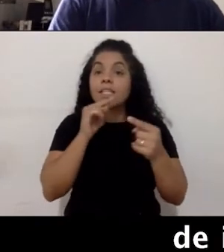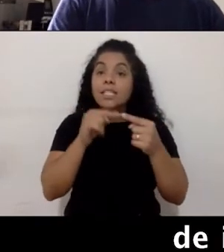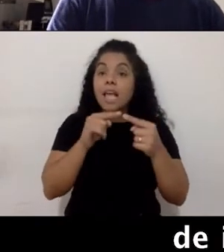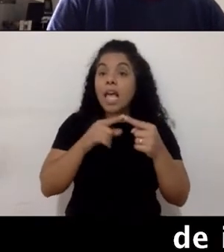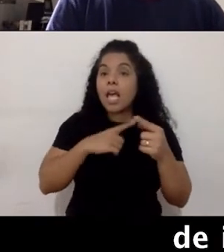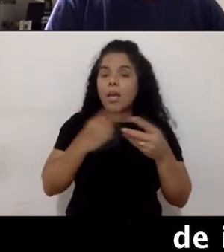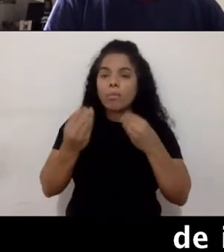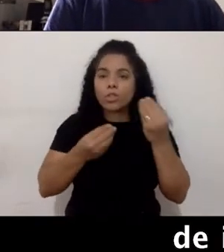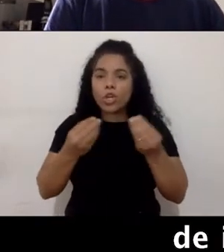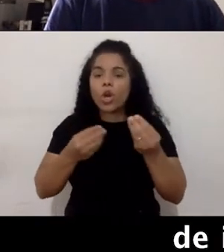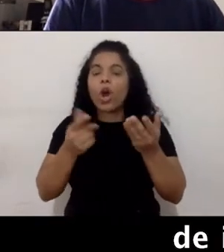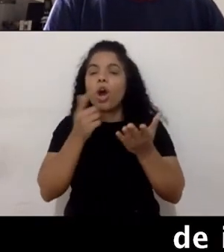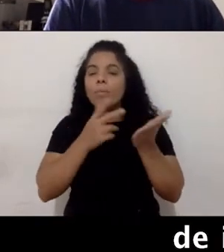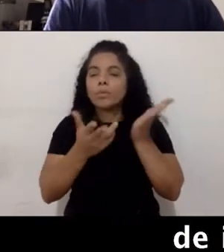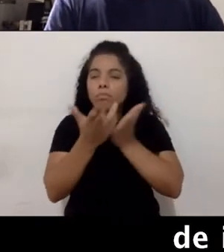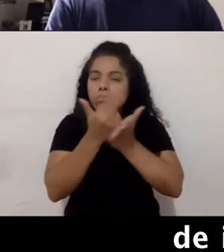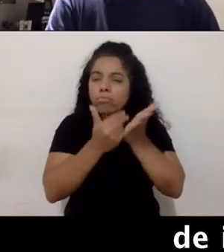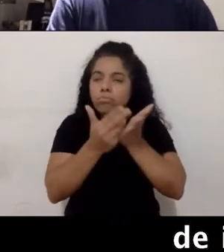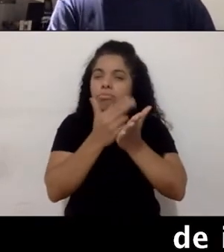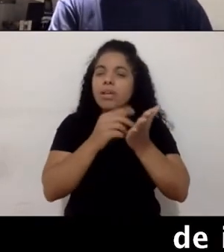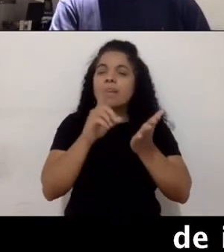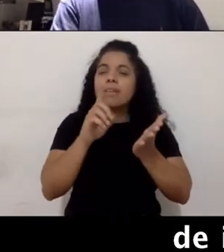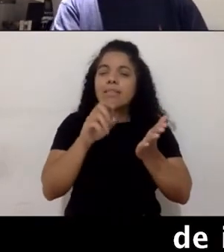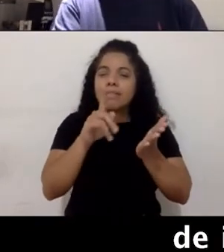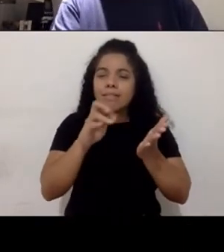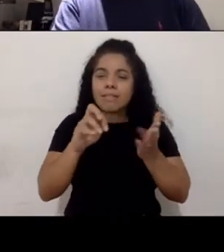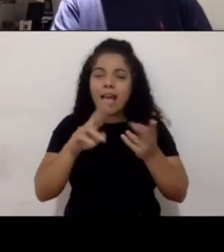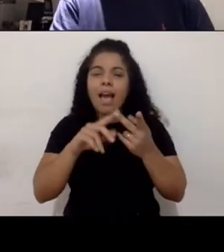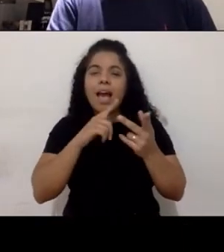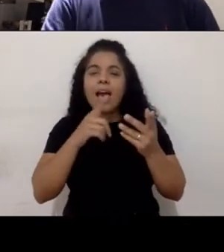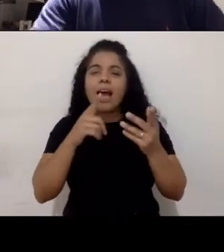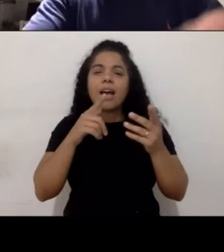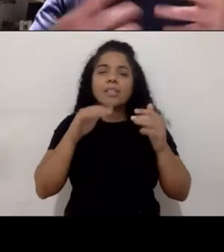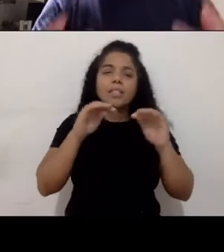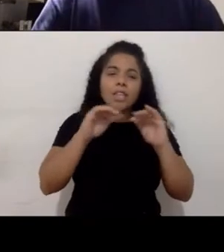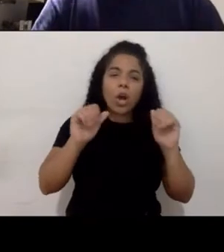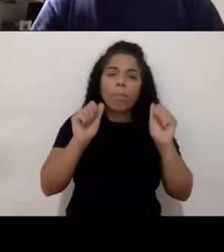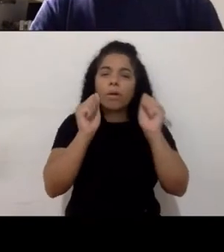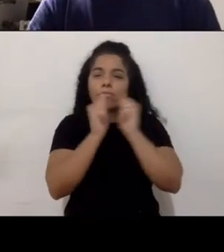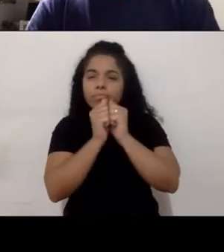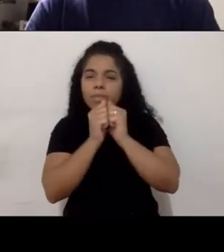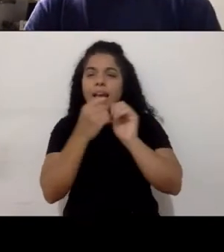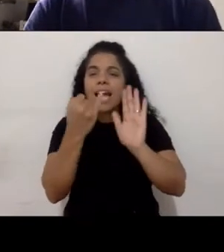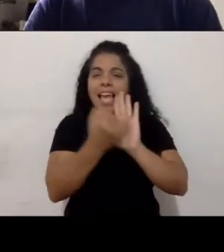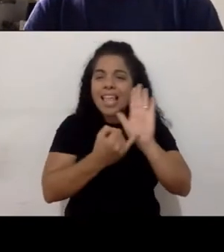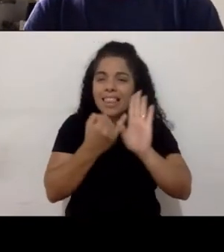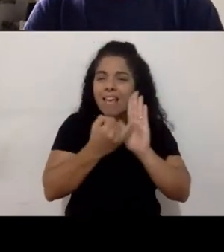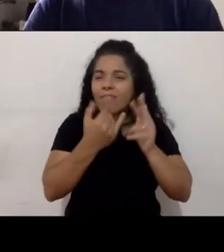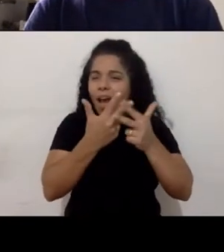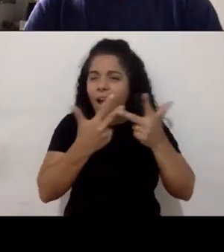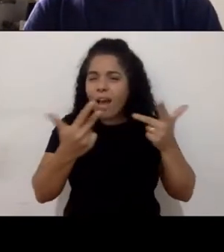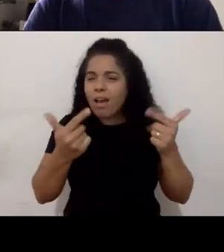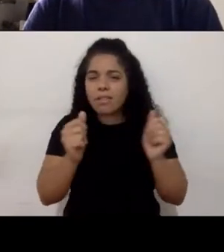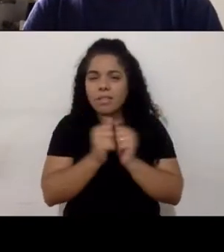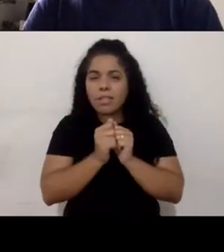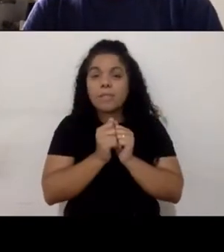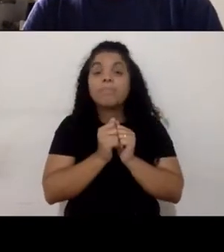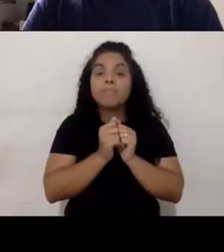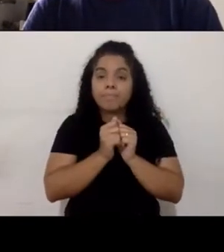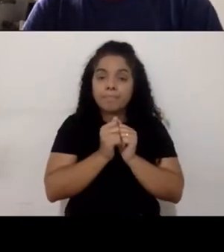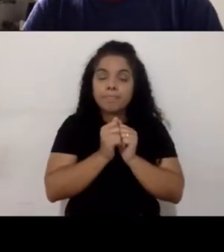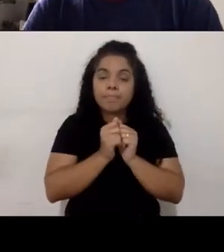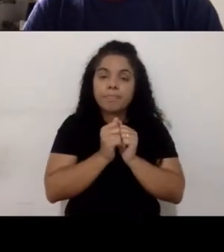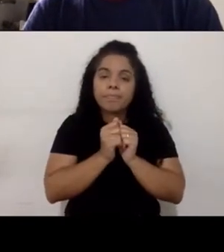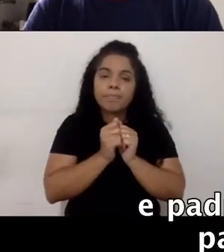integration interfaces between these things. But much of the same kind